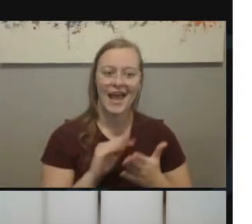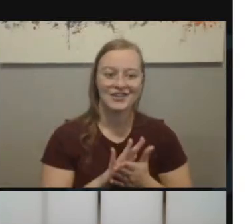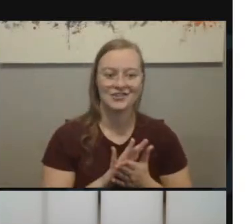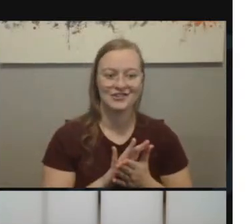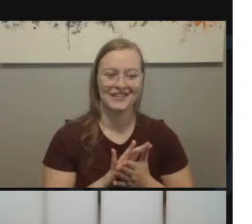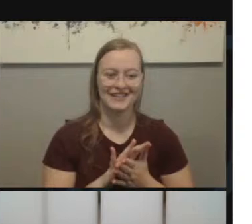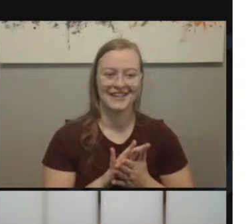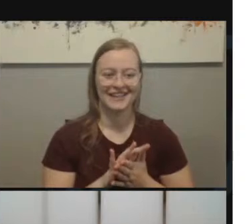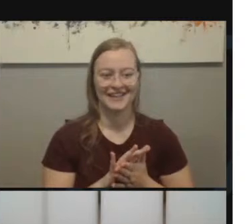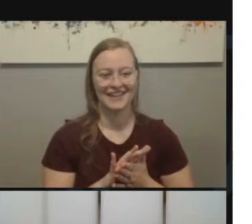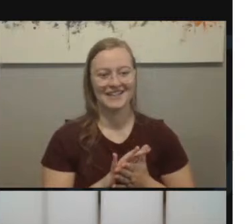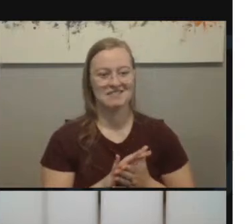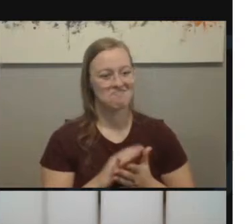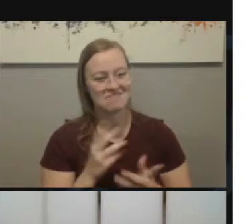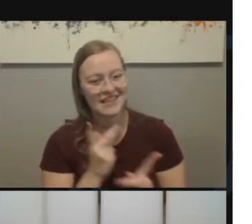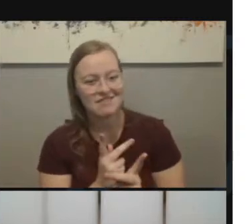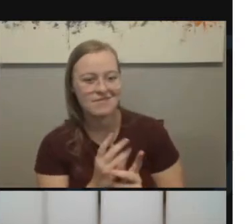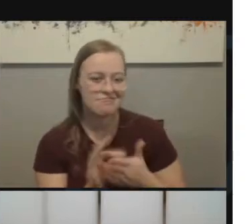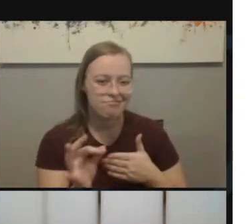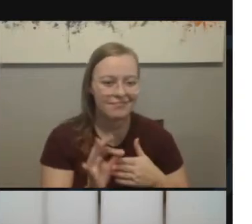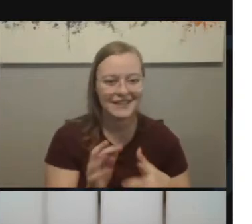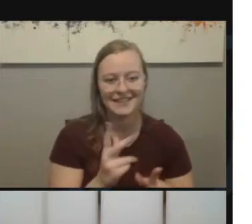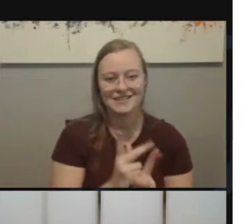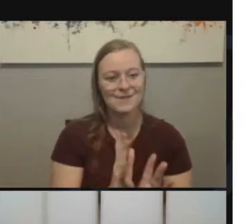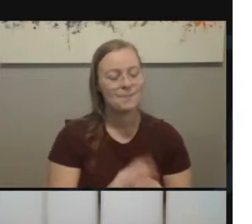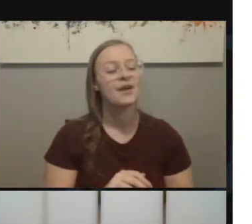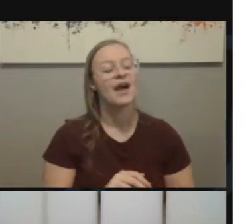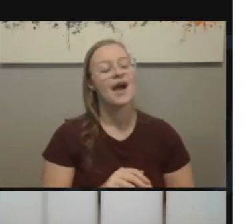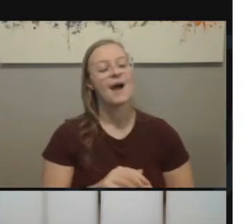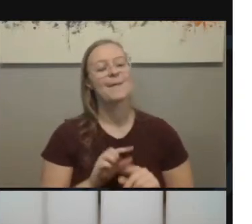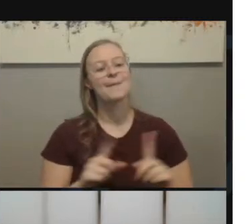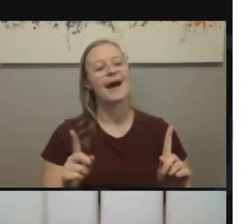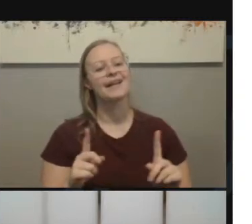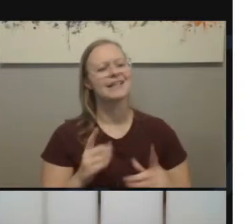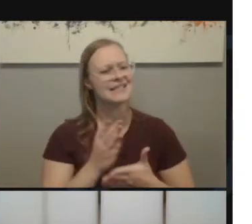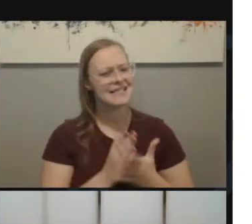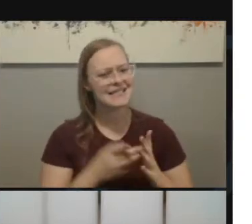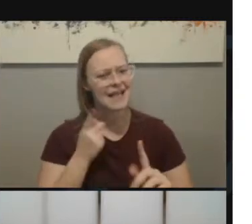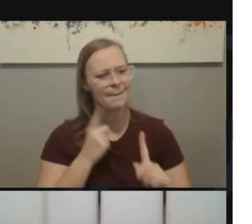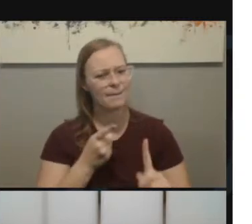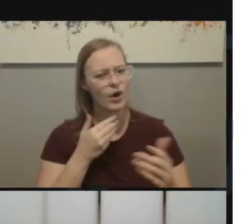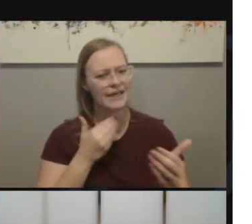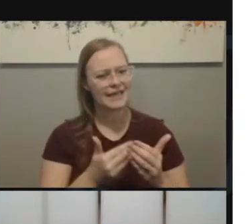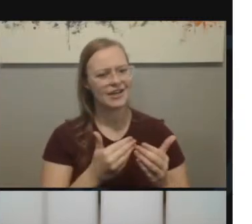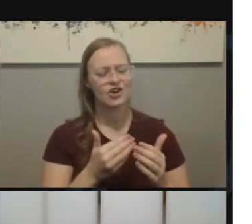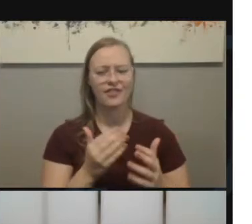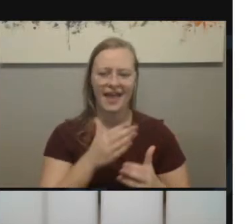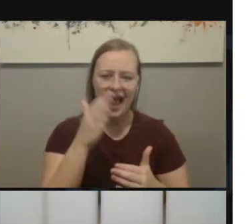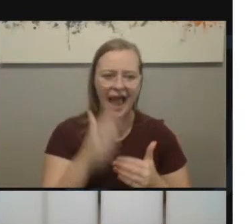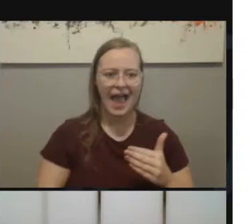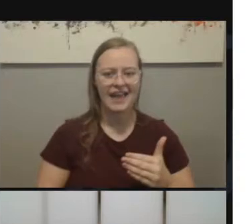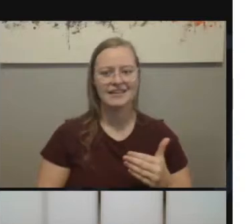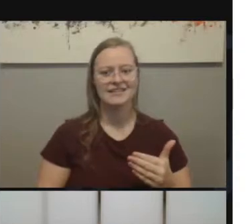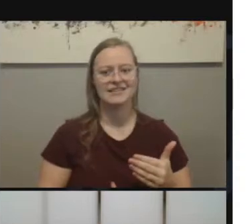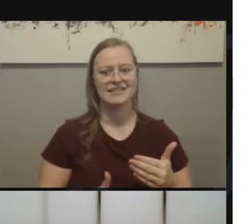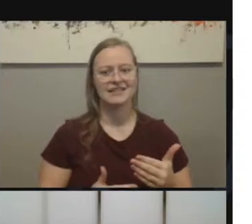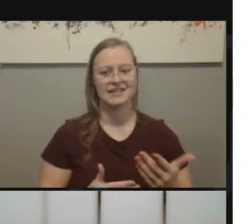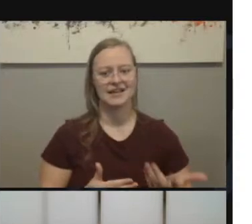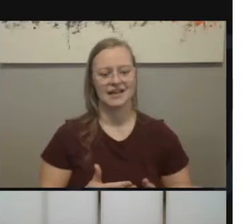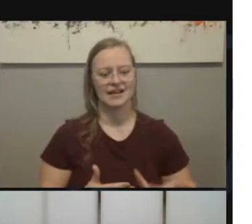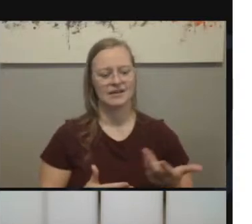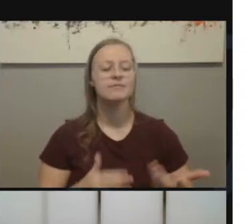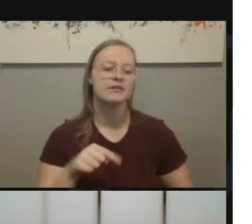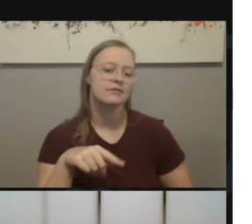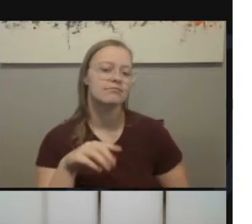account keeping. But at some point near the end of this particular volume, this is at the Maryland